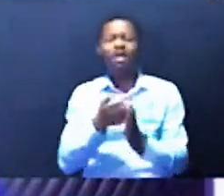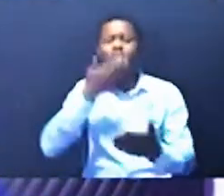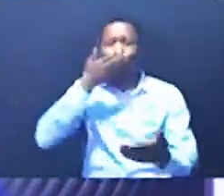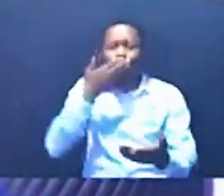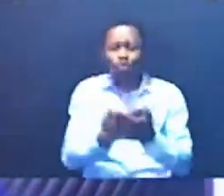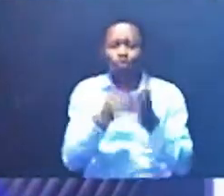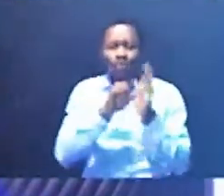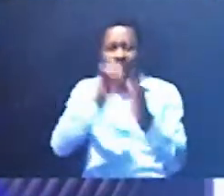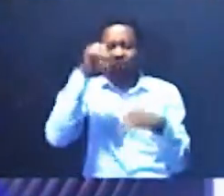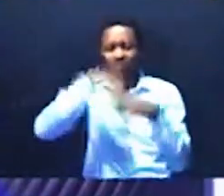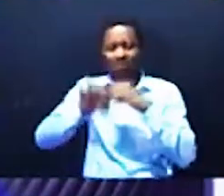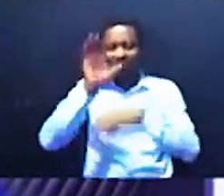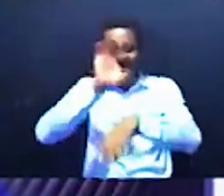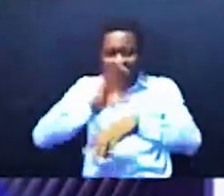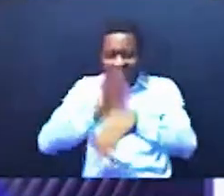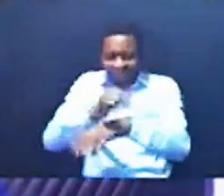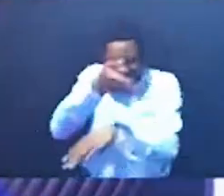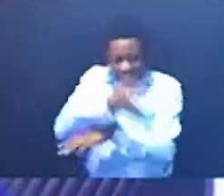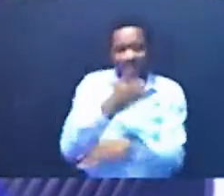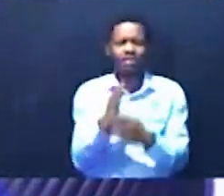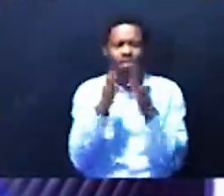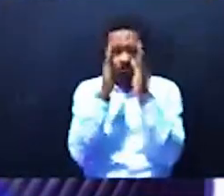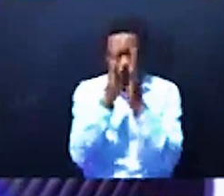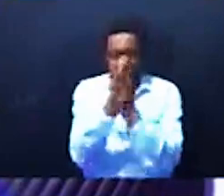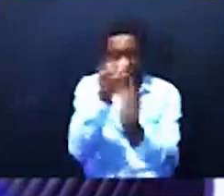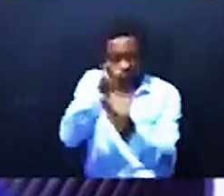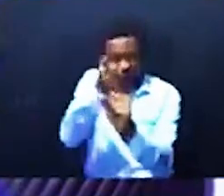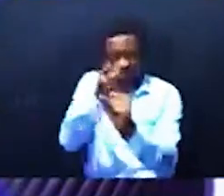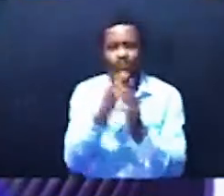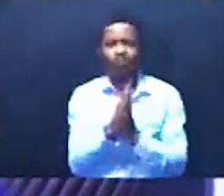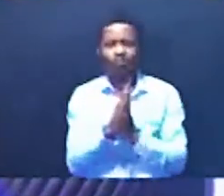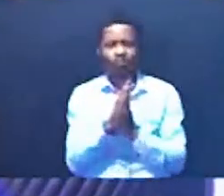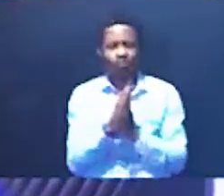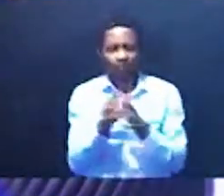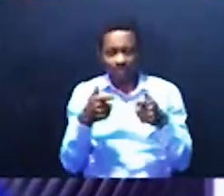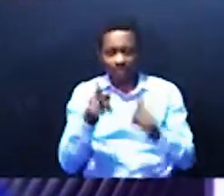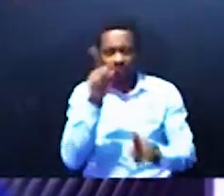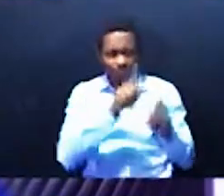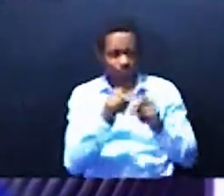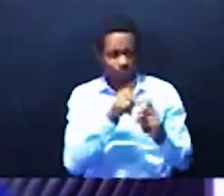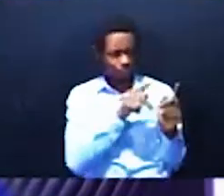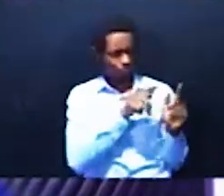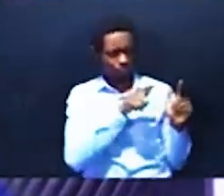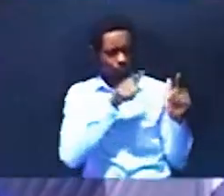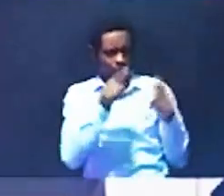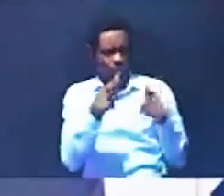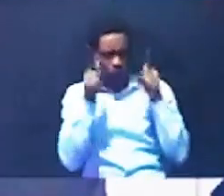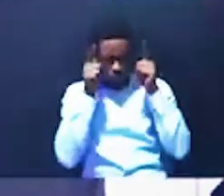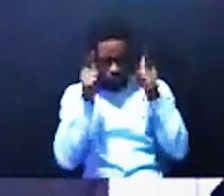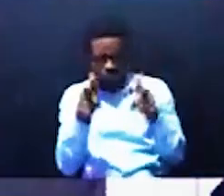the name of Jesus. Let people look upon to me for